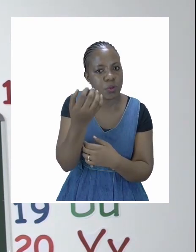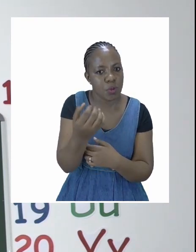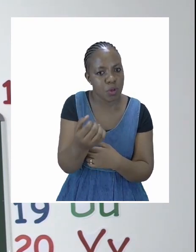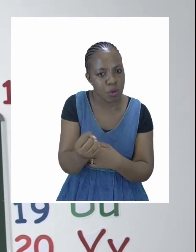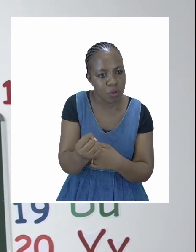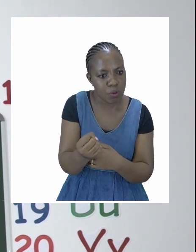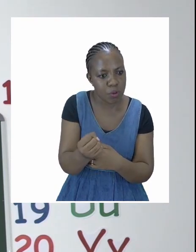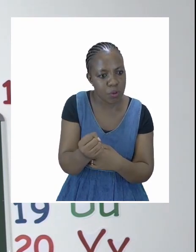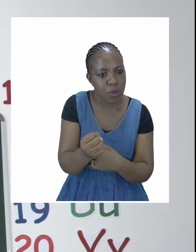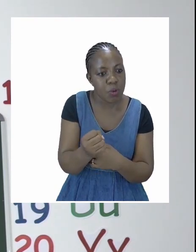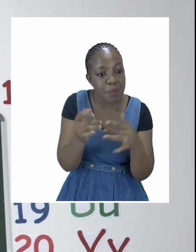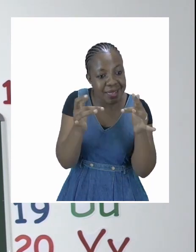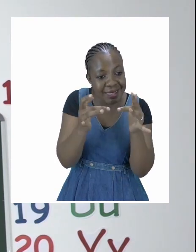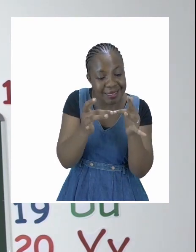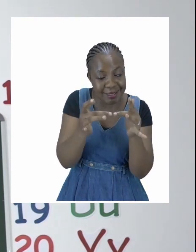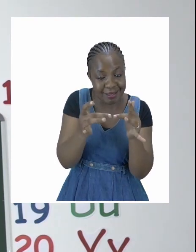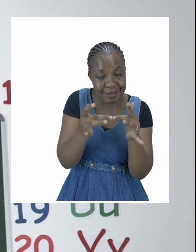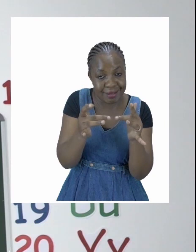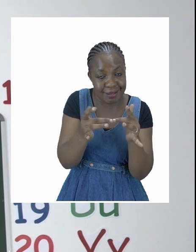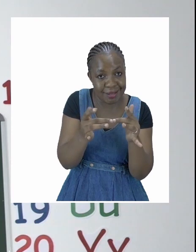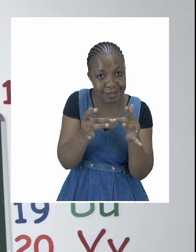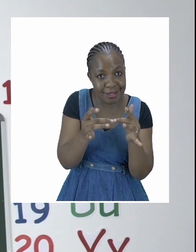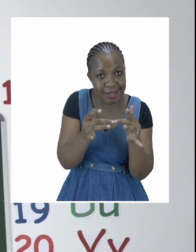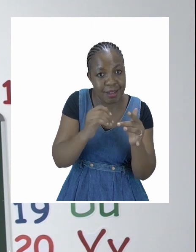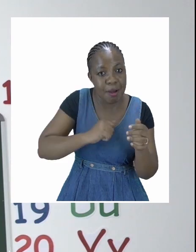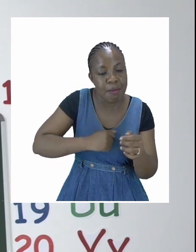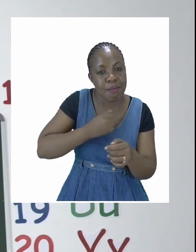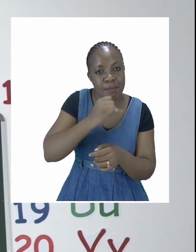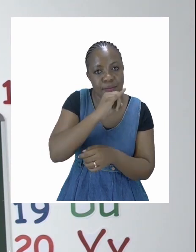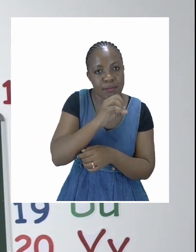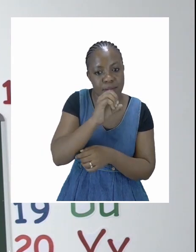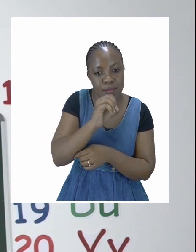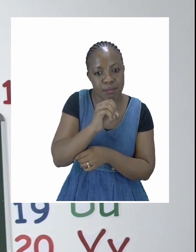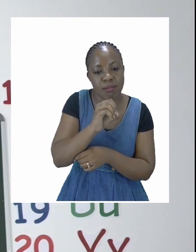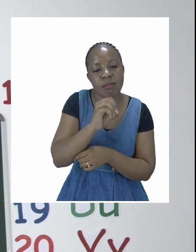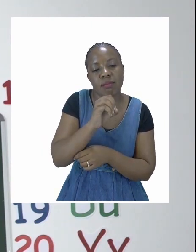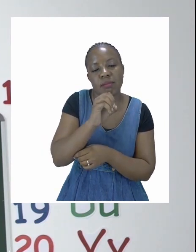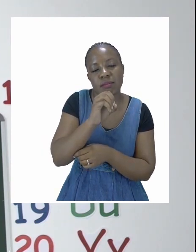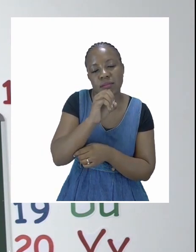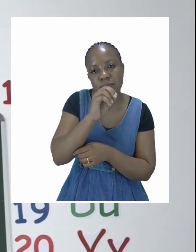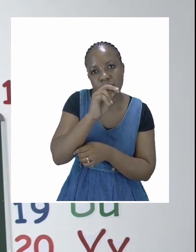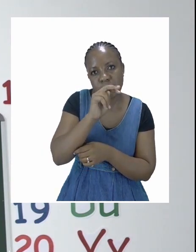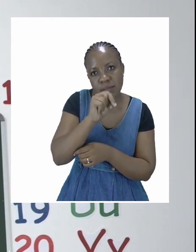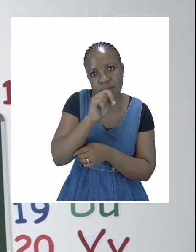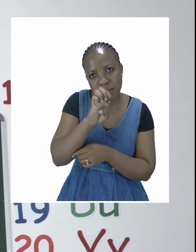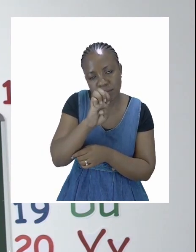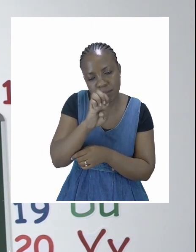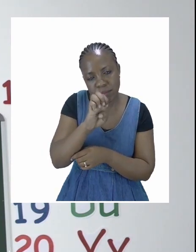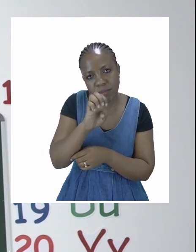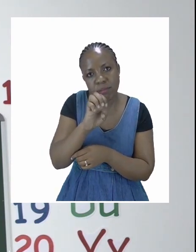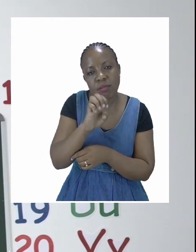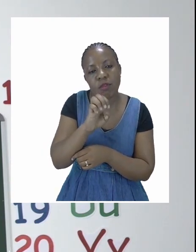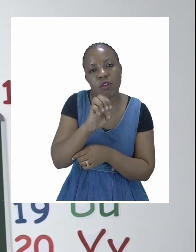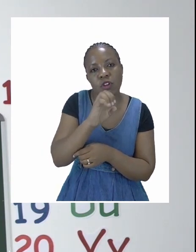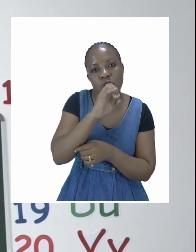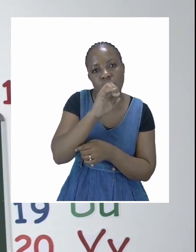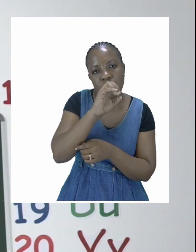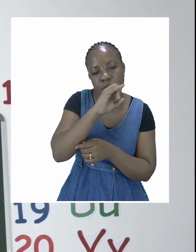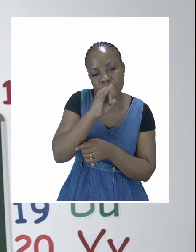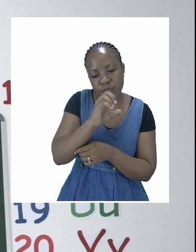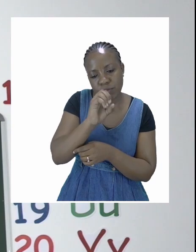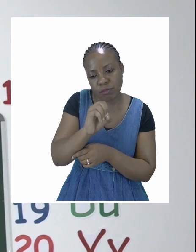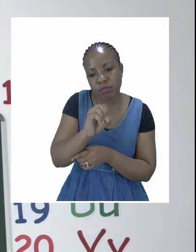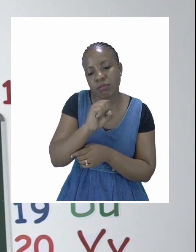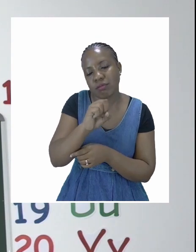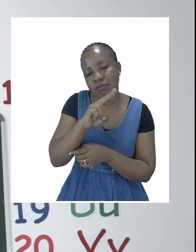our online platforms, MyZone and Zoshi Facebook pages, and in addition,